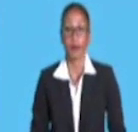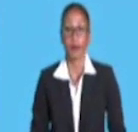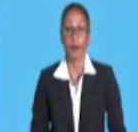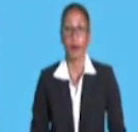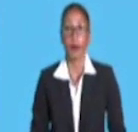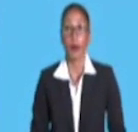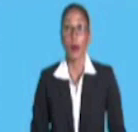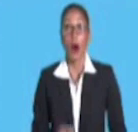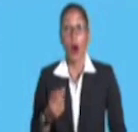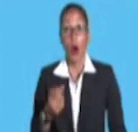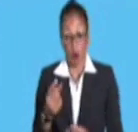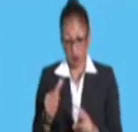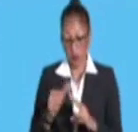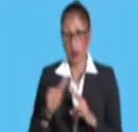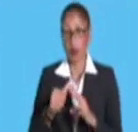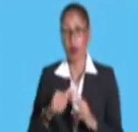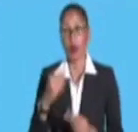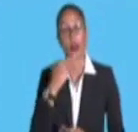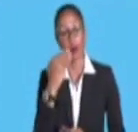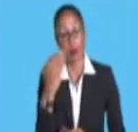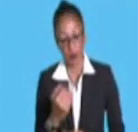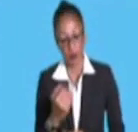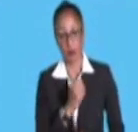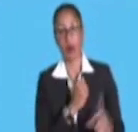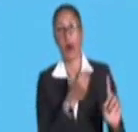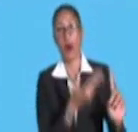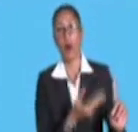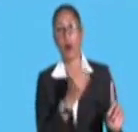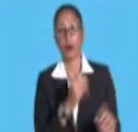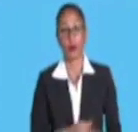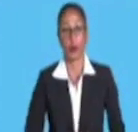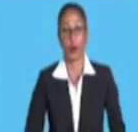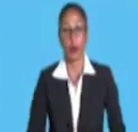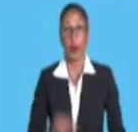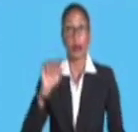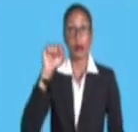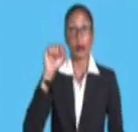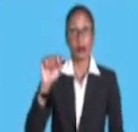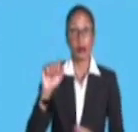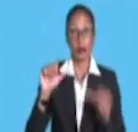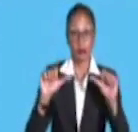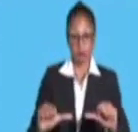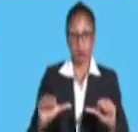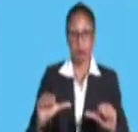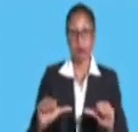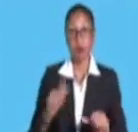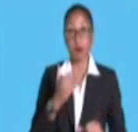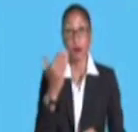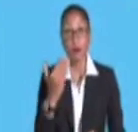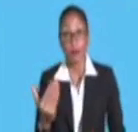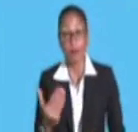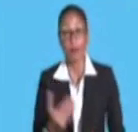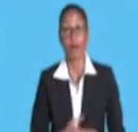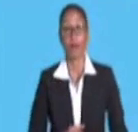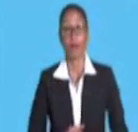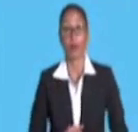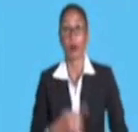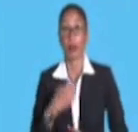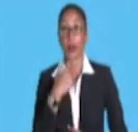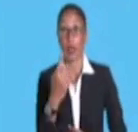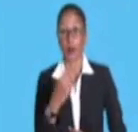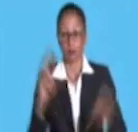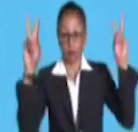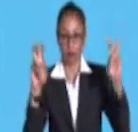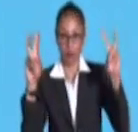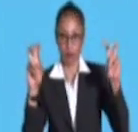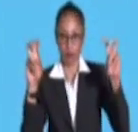and to deliver my maiden speech. Madam Speaker, in his address to the nation, His Excellency the President said, and I